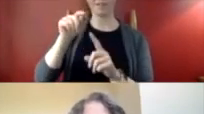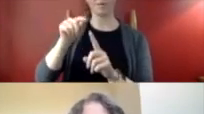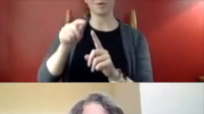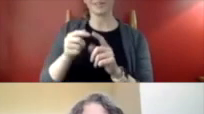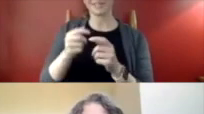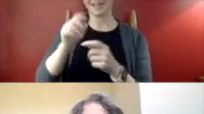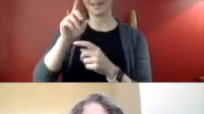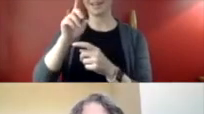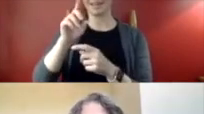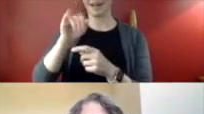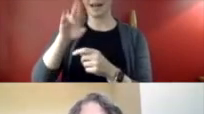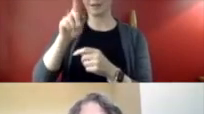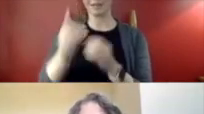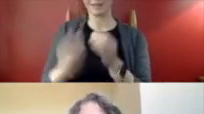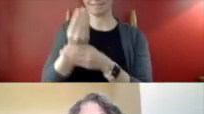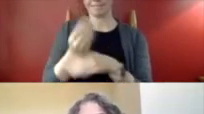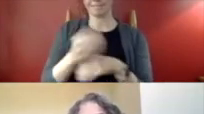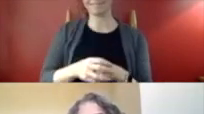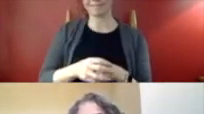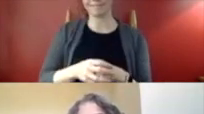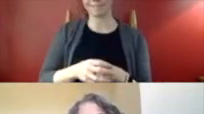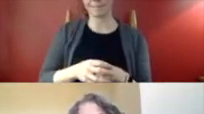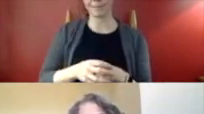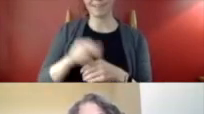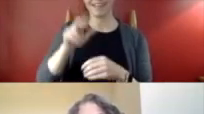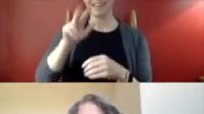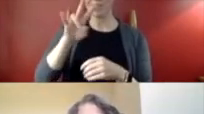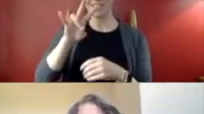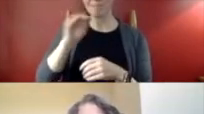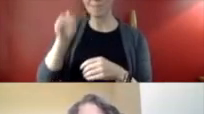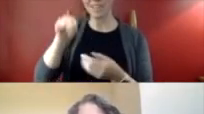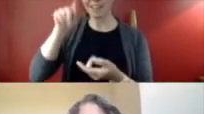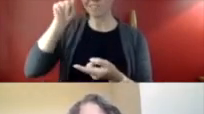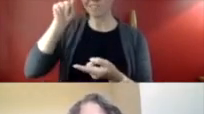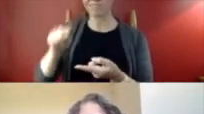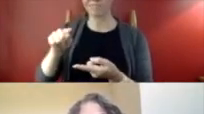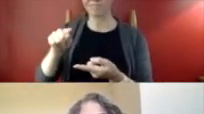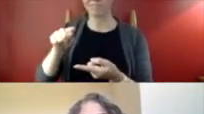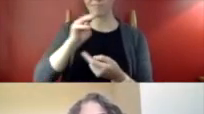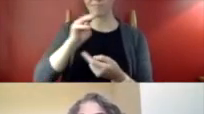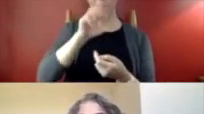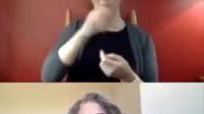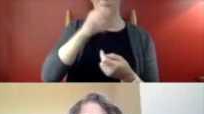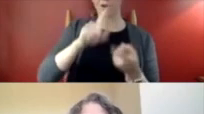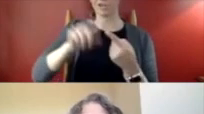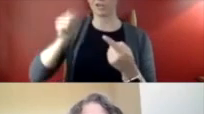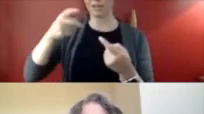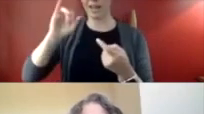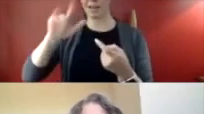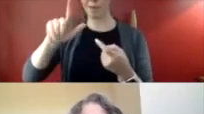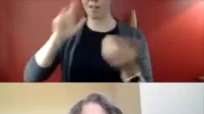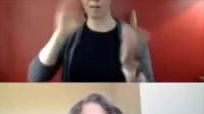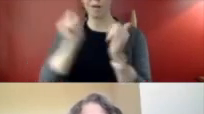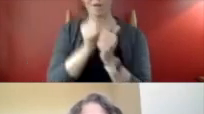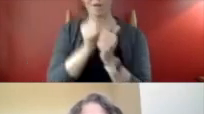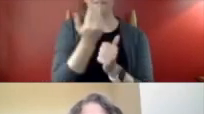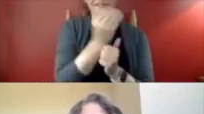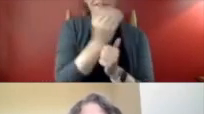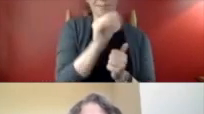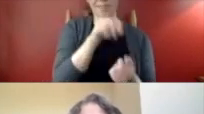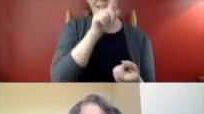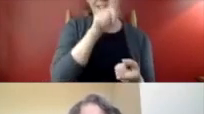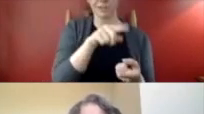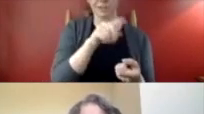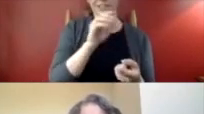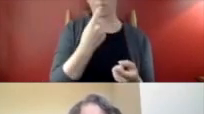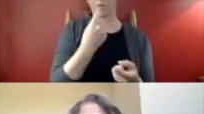removals. IUD placements decreased by 37% from March to April, compared with a 15% decrease in cycles of oral